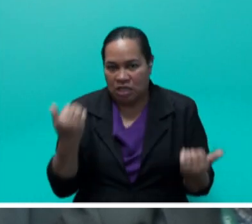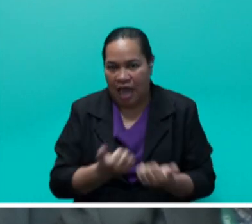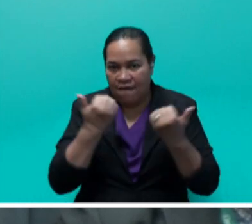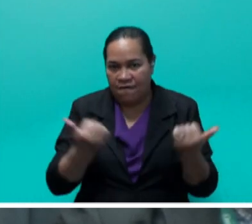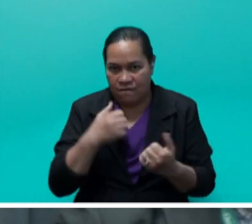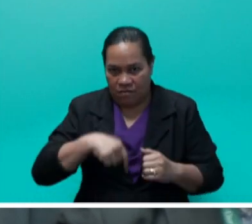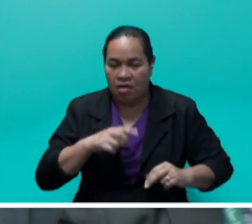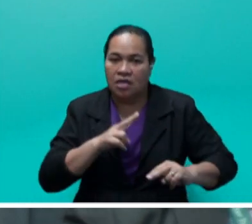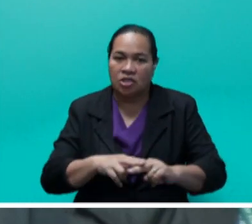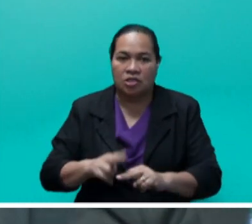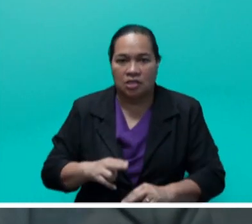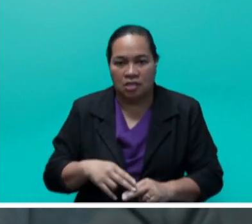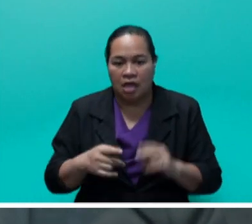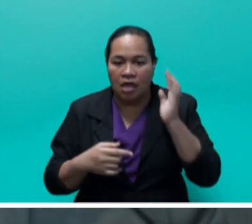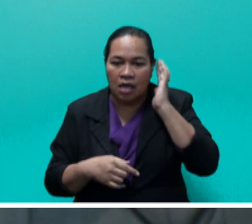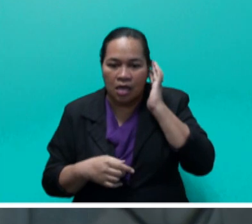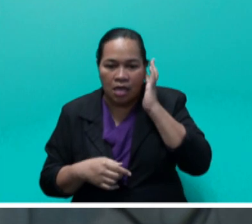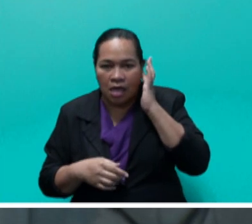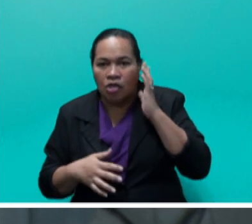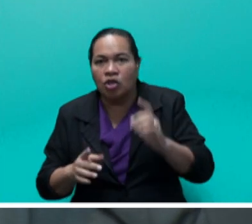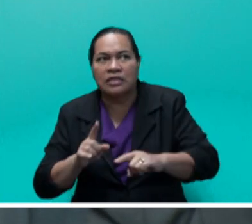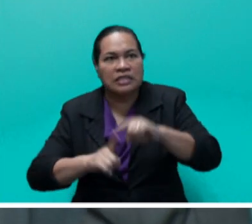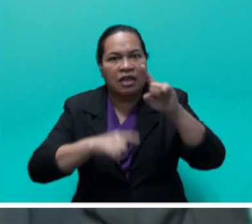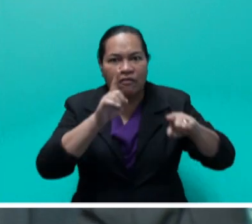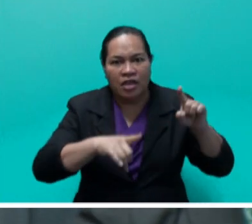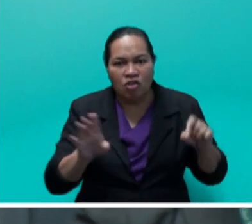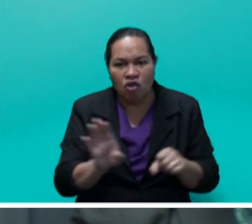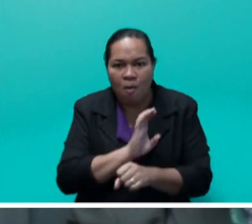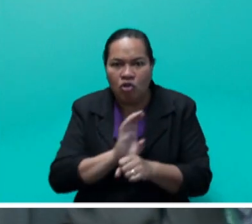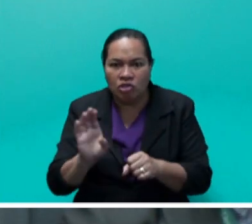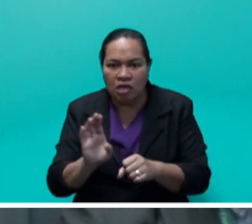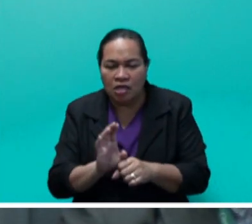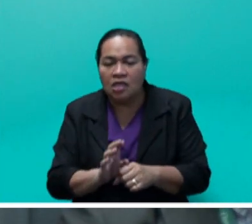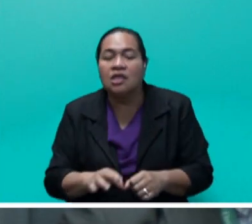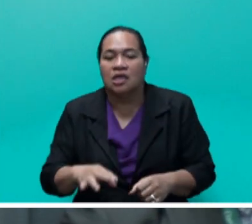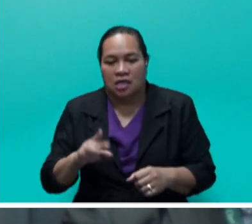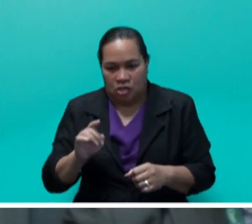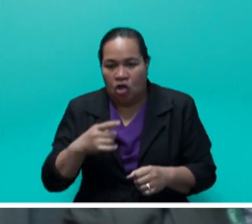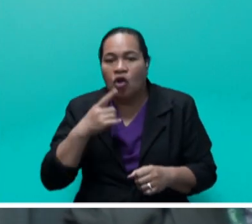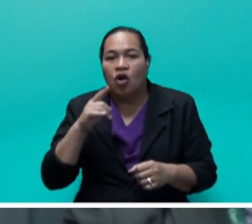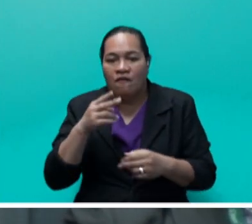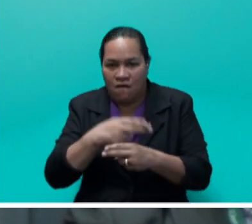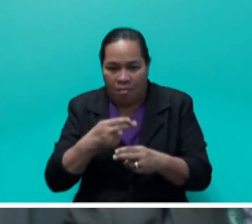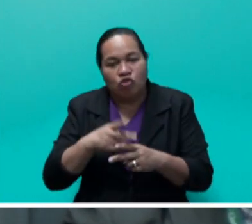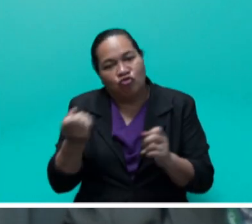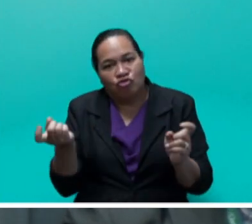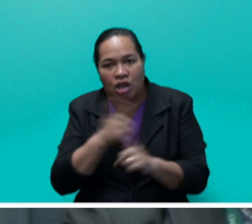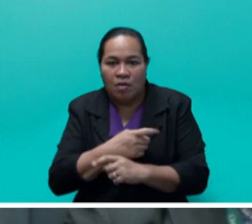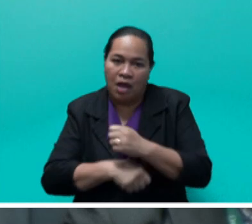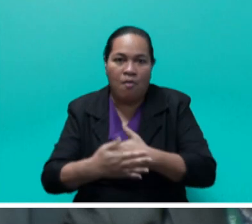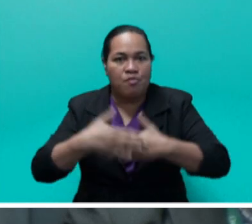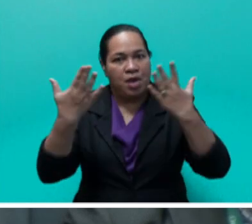through significant progress from subsistence, semi-commercial, and fully commercialized aquaculture farm,